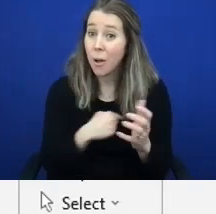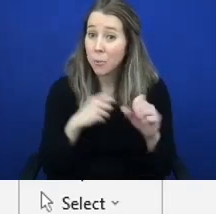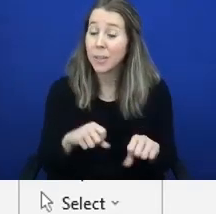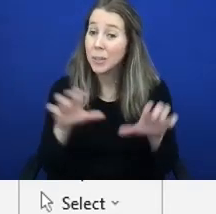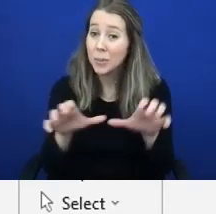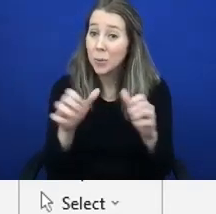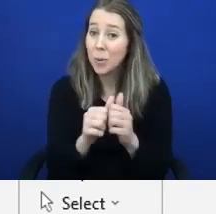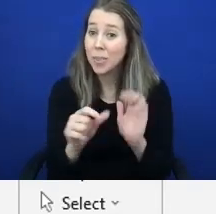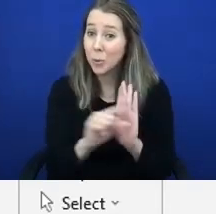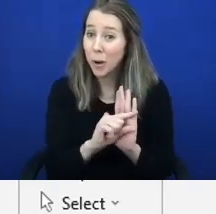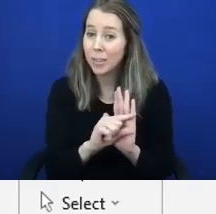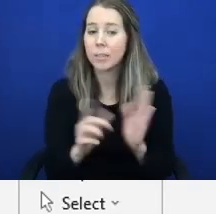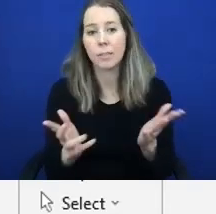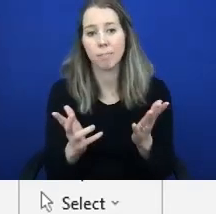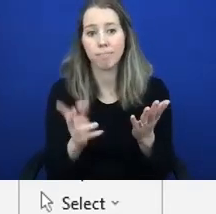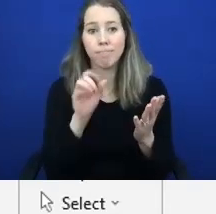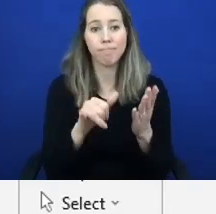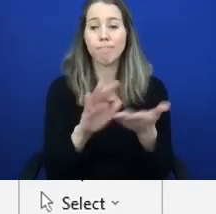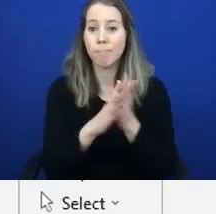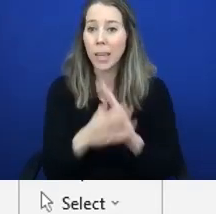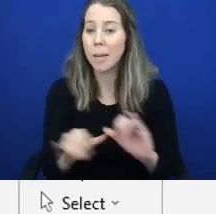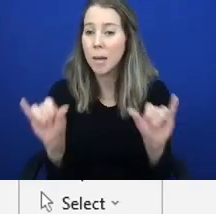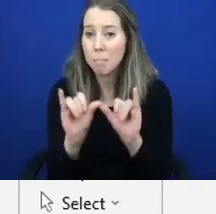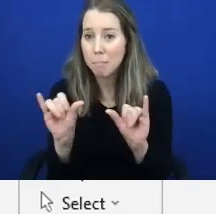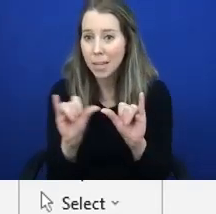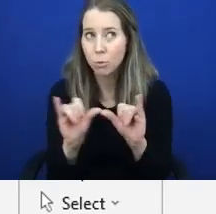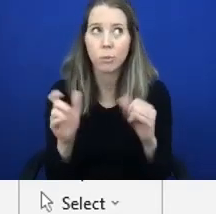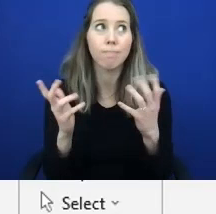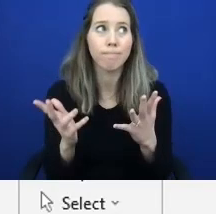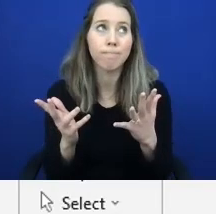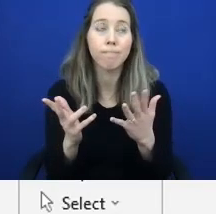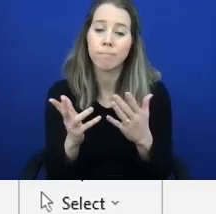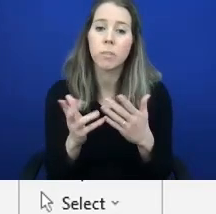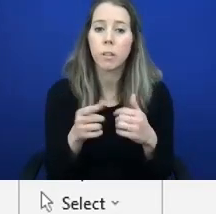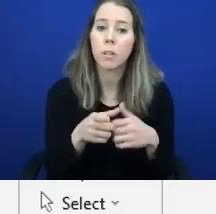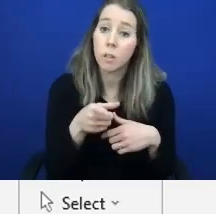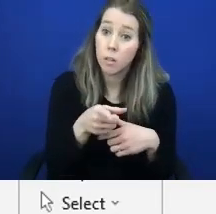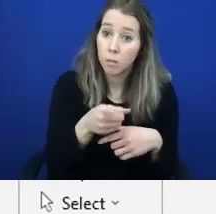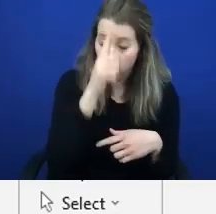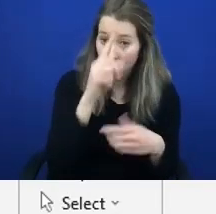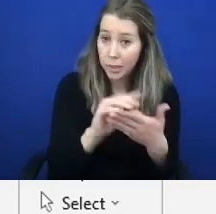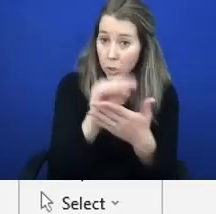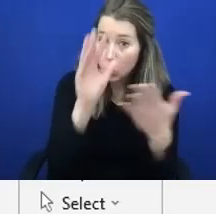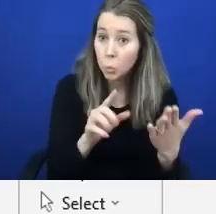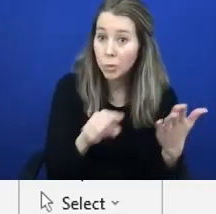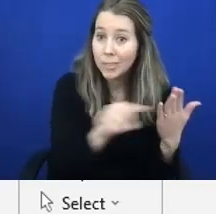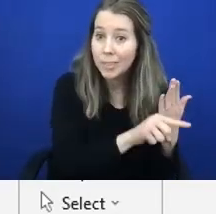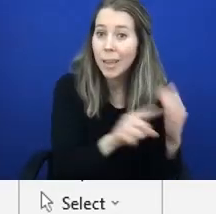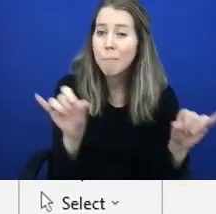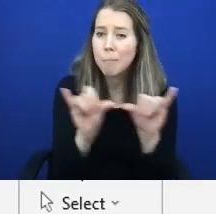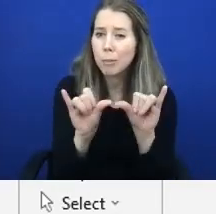grades. It's become a measure of, according to the students, it's become a measure of where they have to